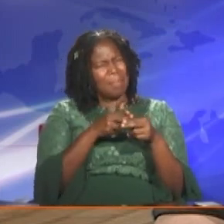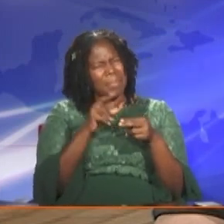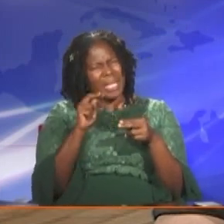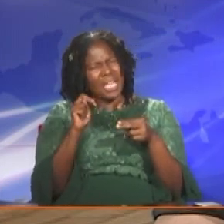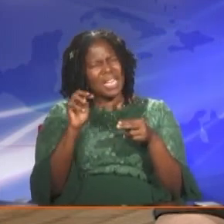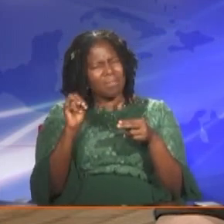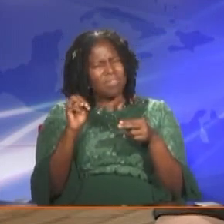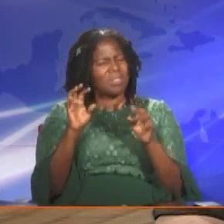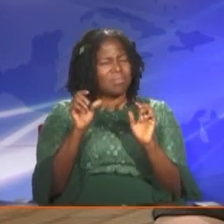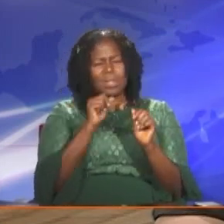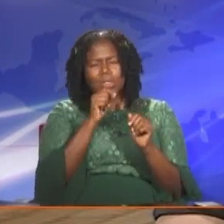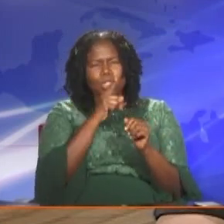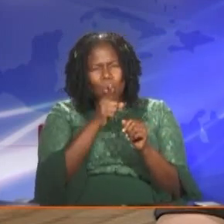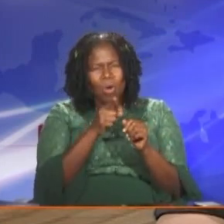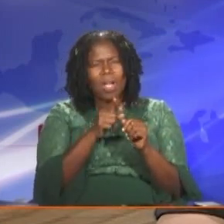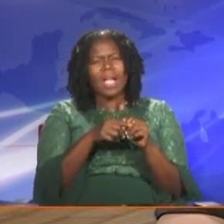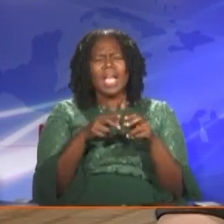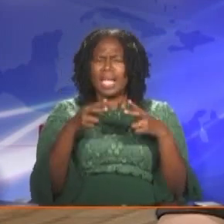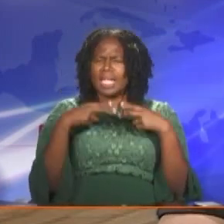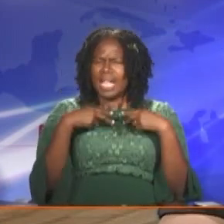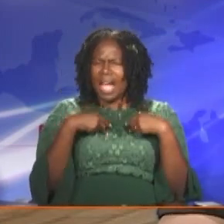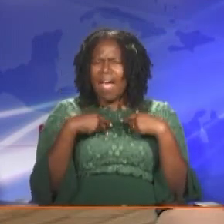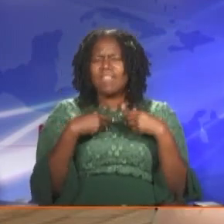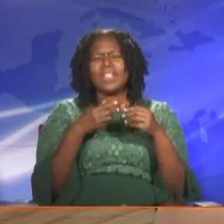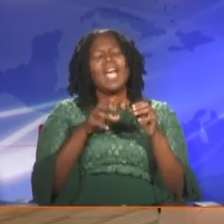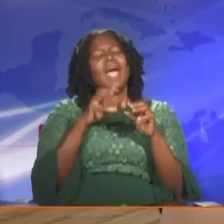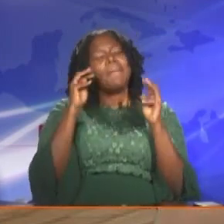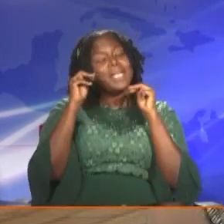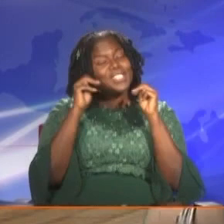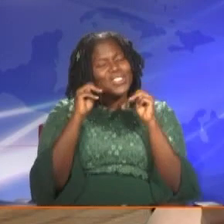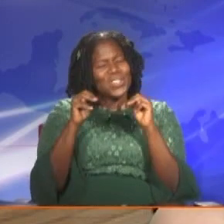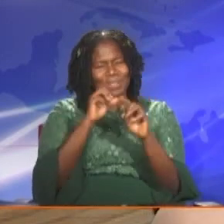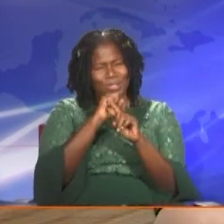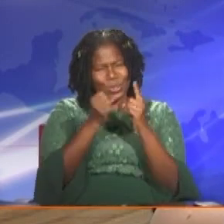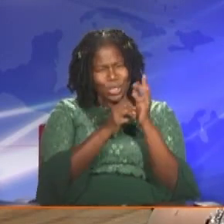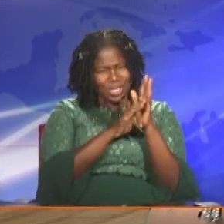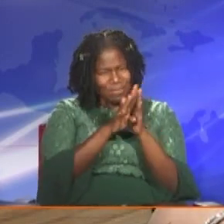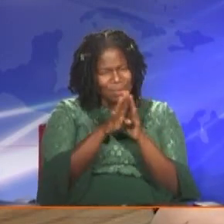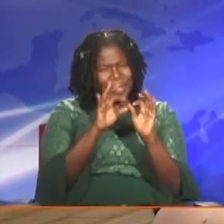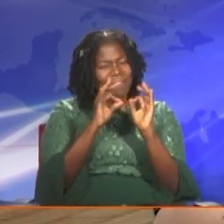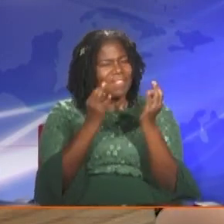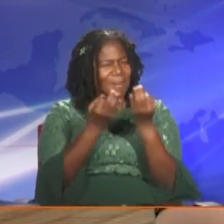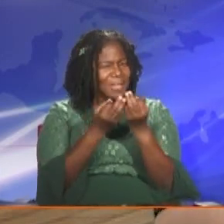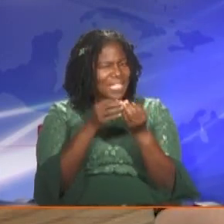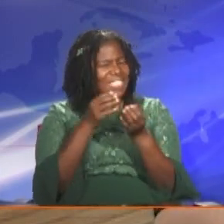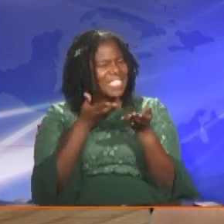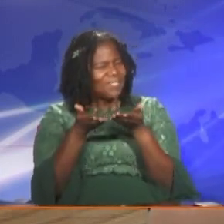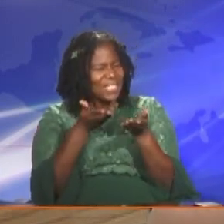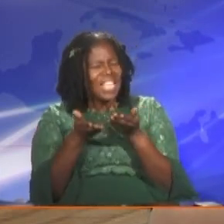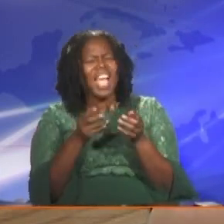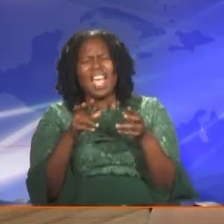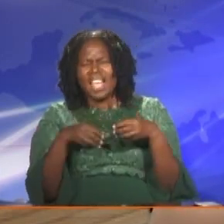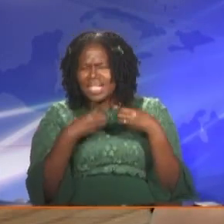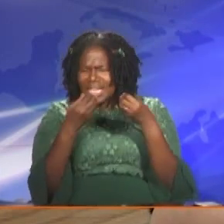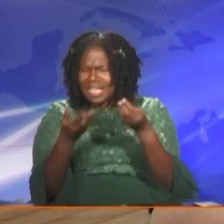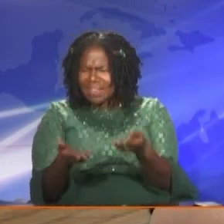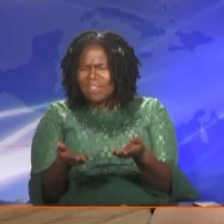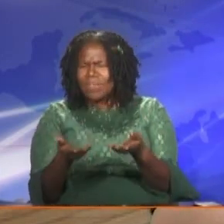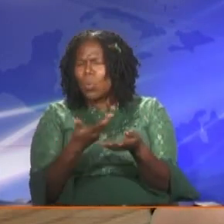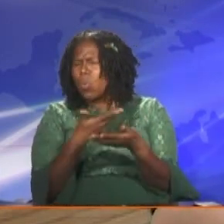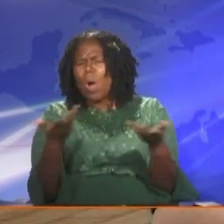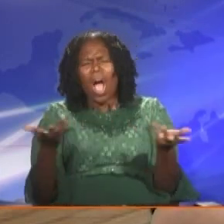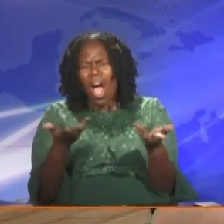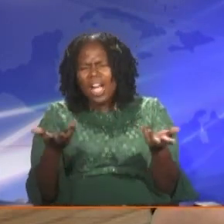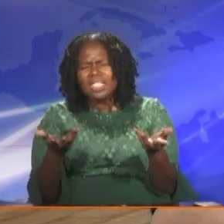actually assist these families, these poor families, and then as a result, these poor children? What services are there